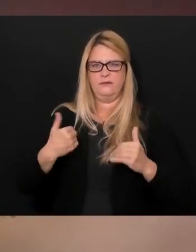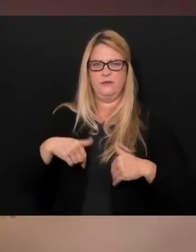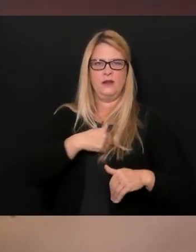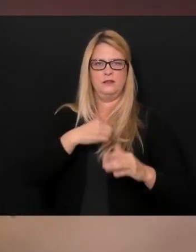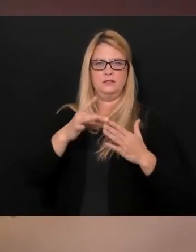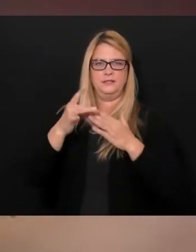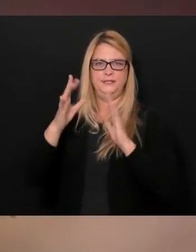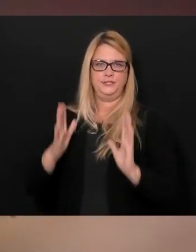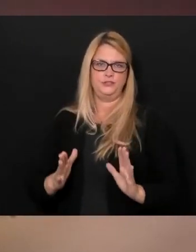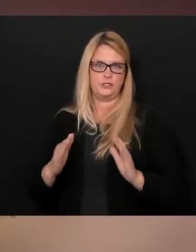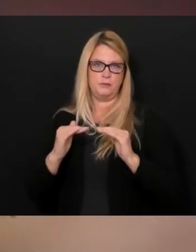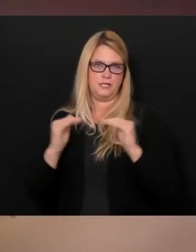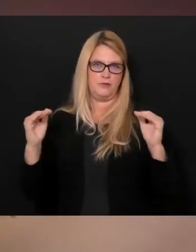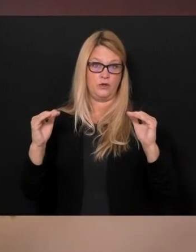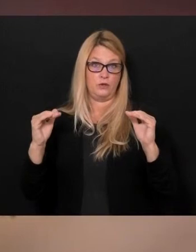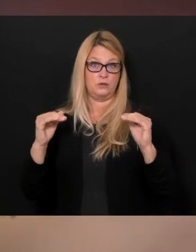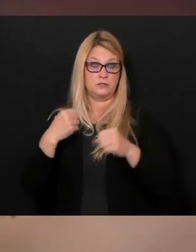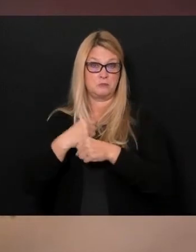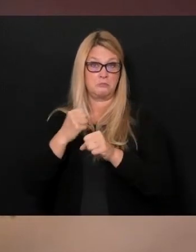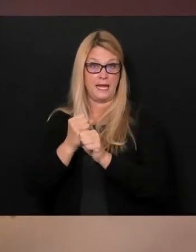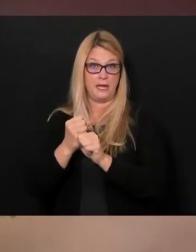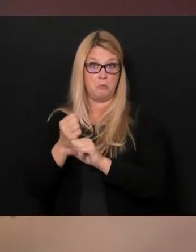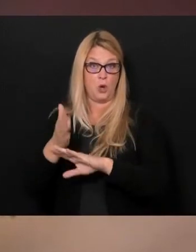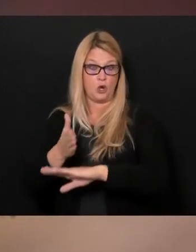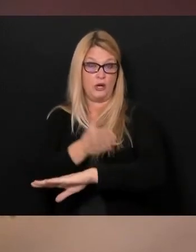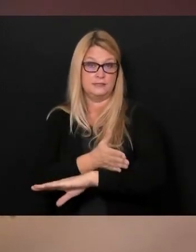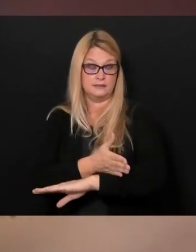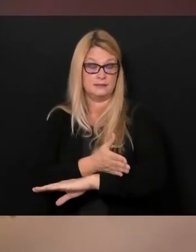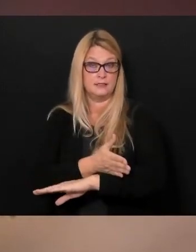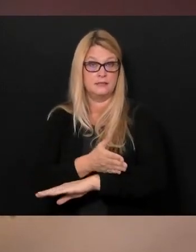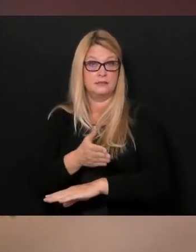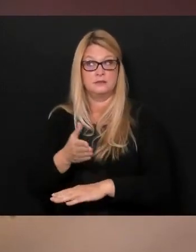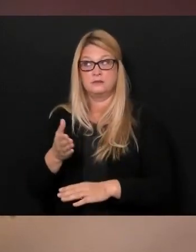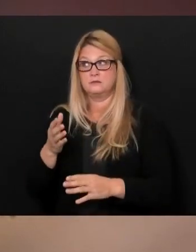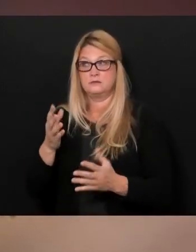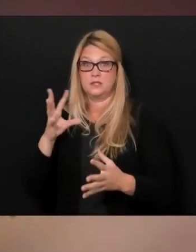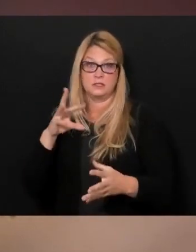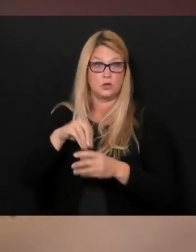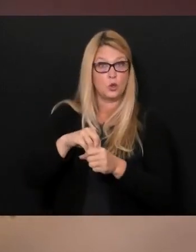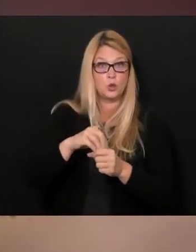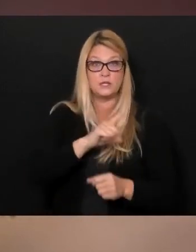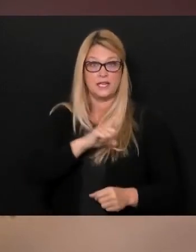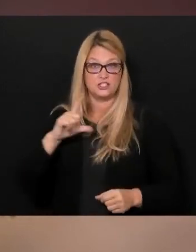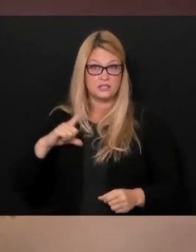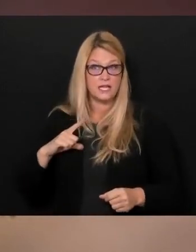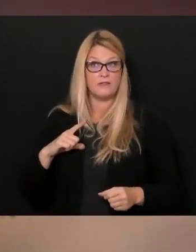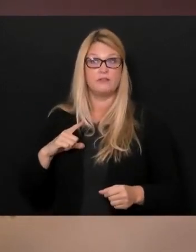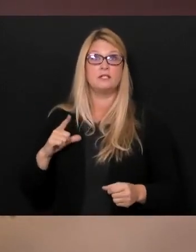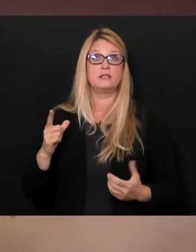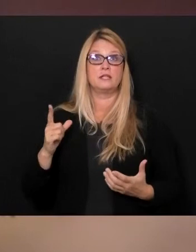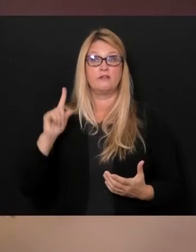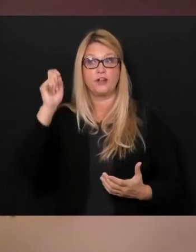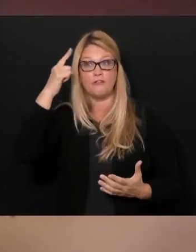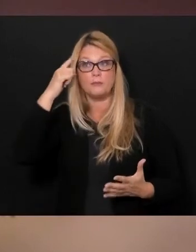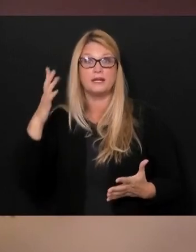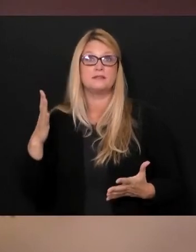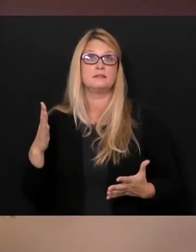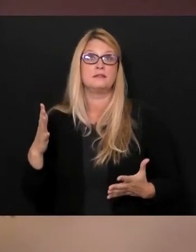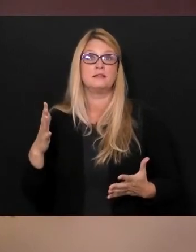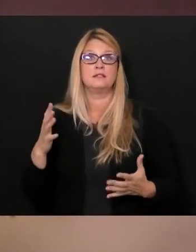to continue to make progress, which would include certainly the legislative component of government,